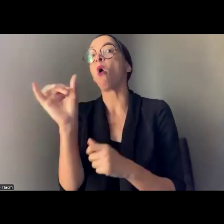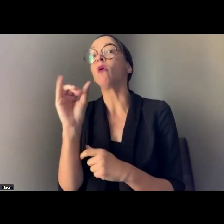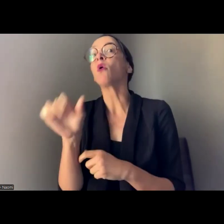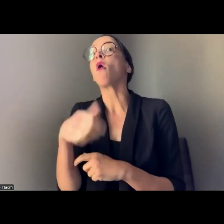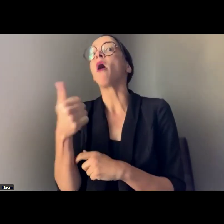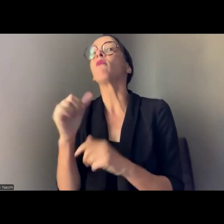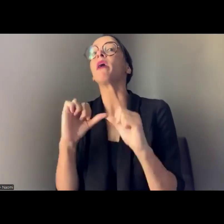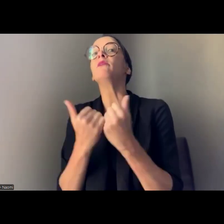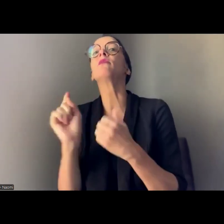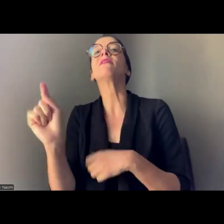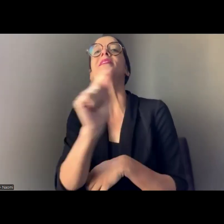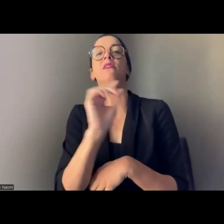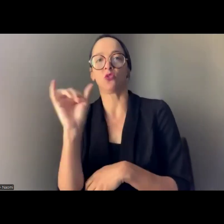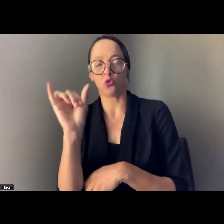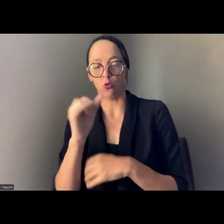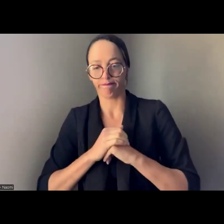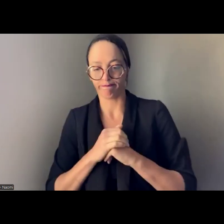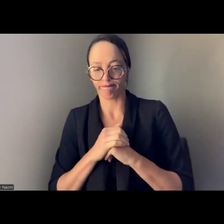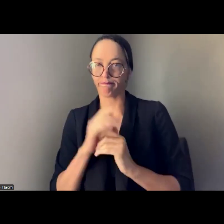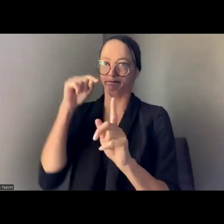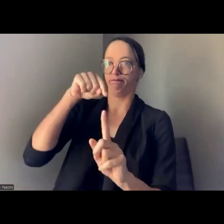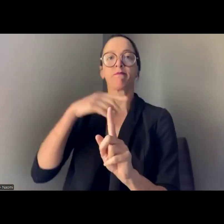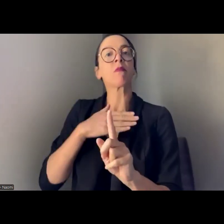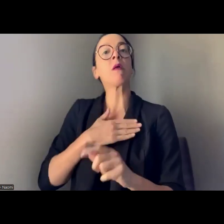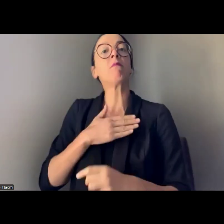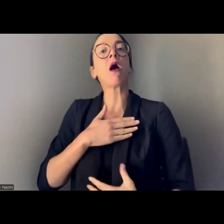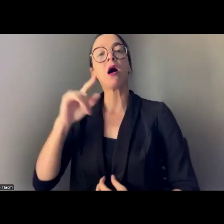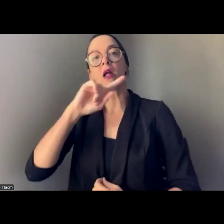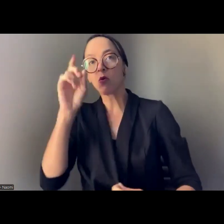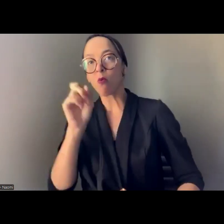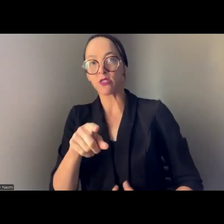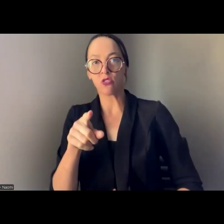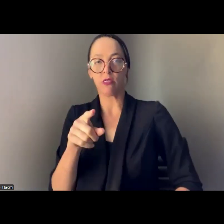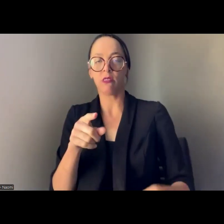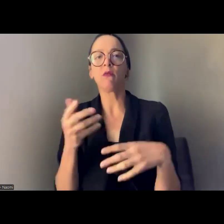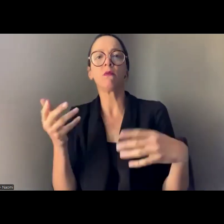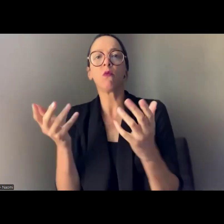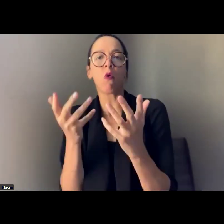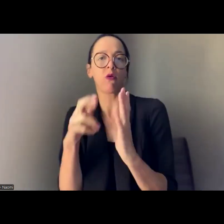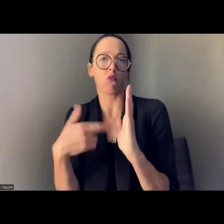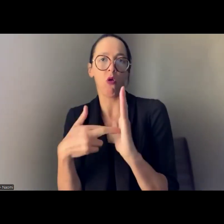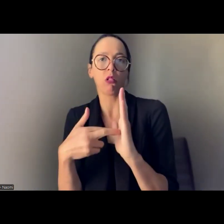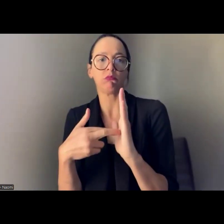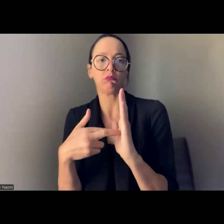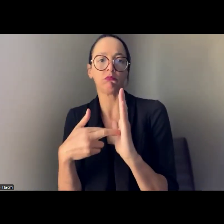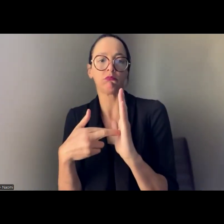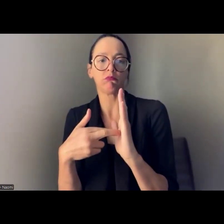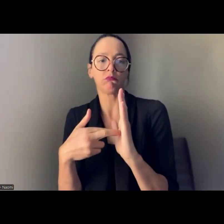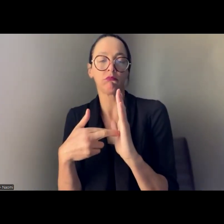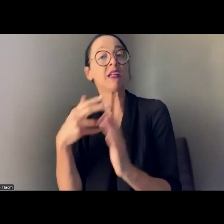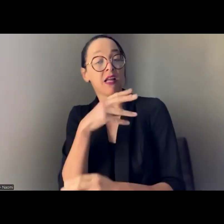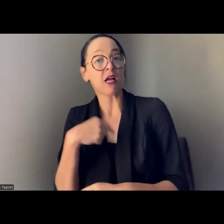question is, what role, and I would encourage that there is a role